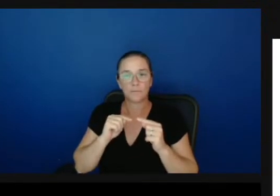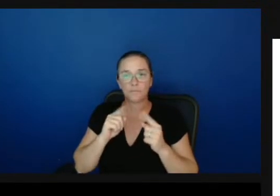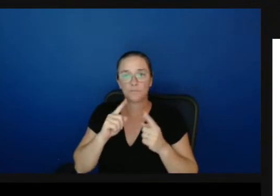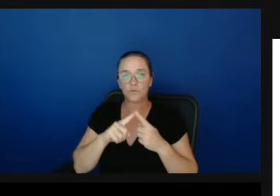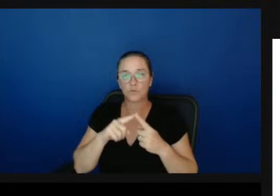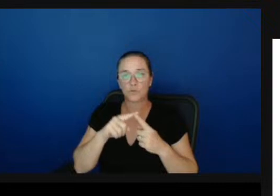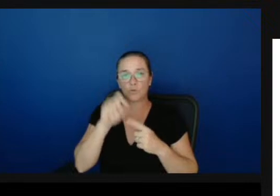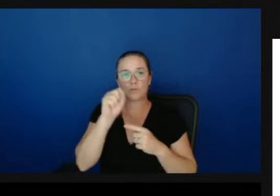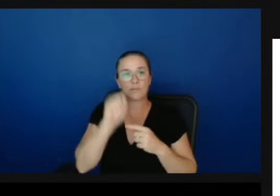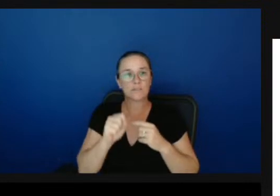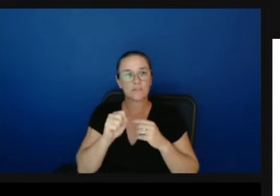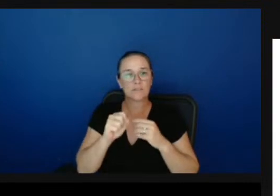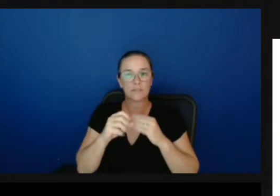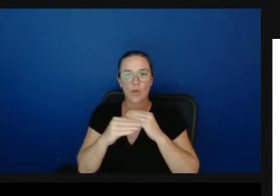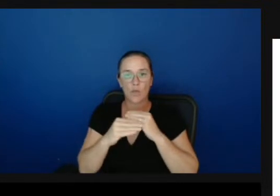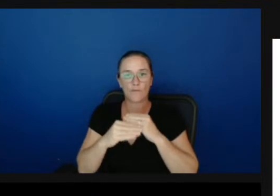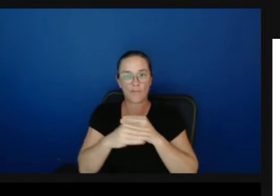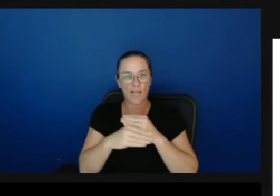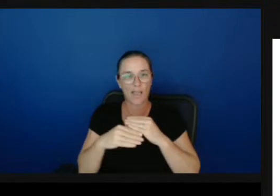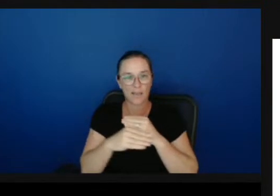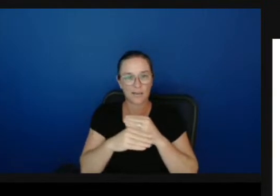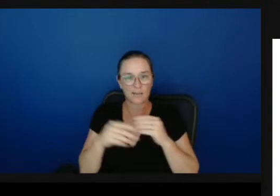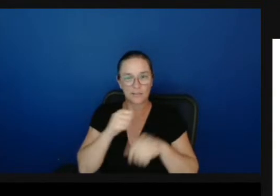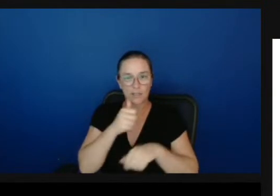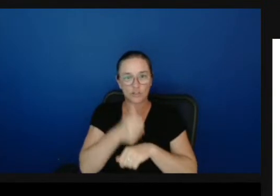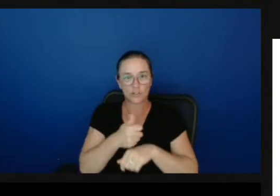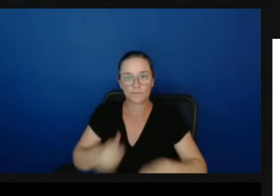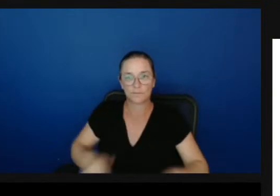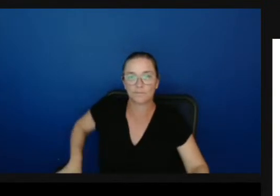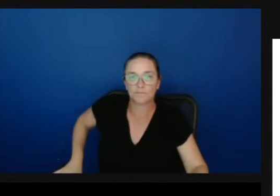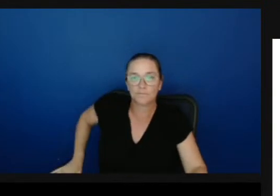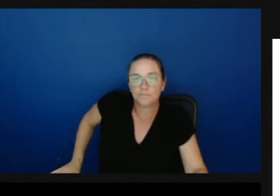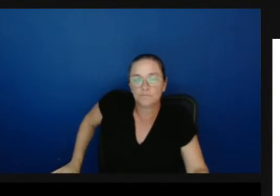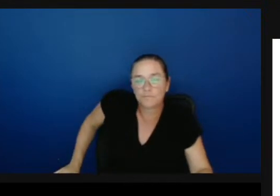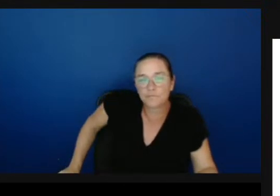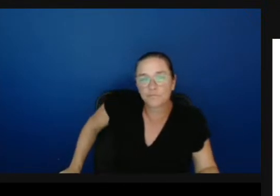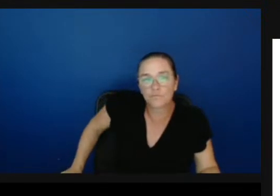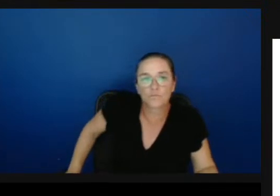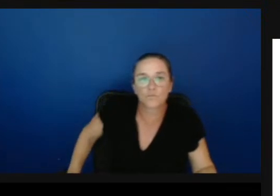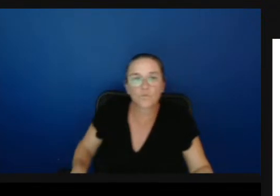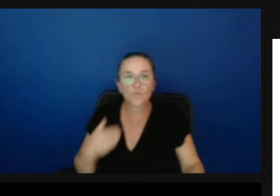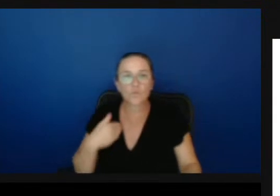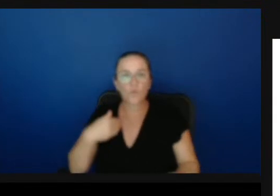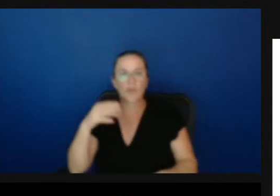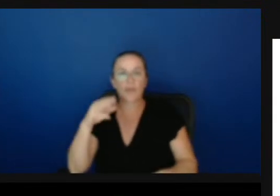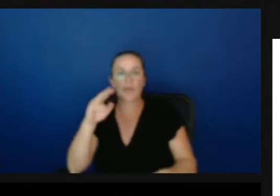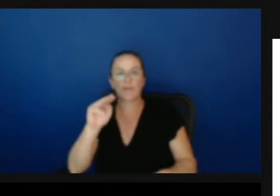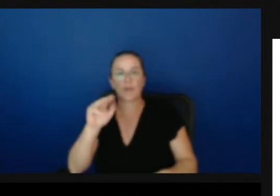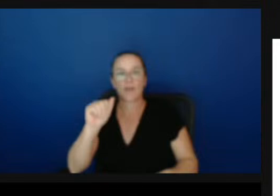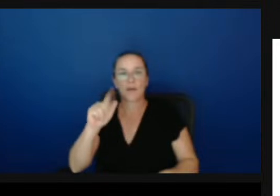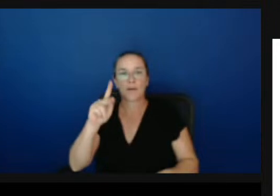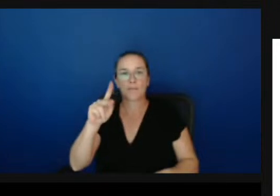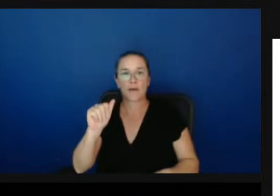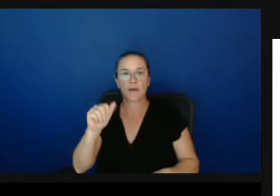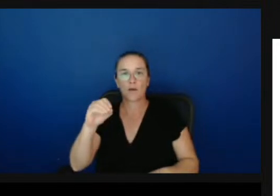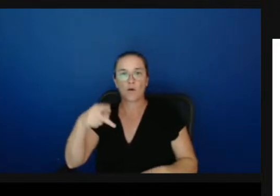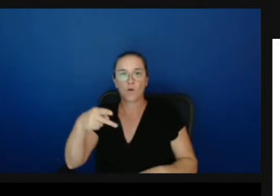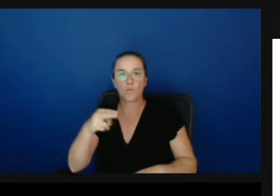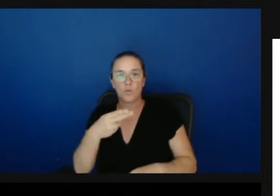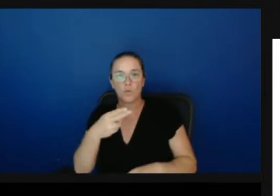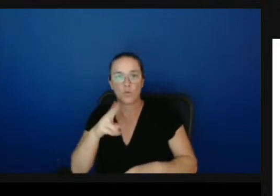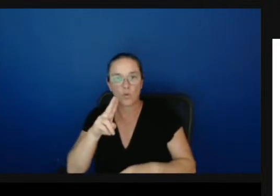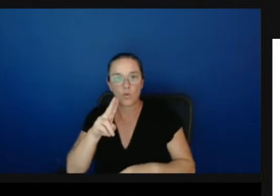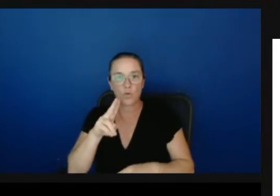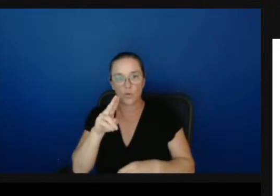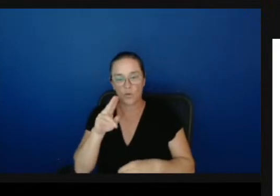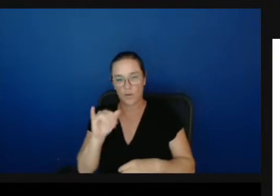south flank station here, this one. So we have a station at Makai Makapui, which is actually quite close to the rift zone. It